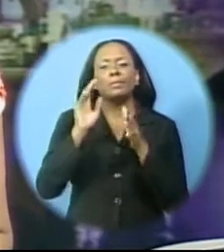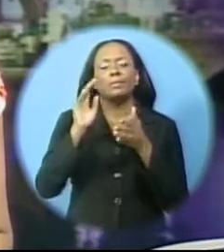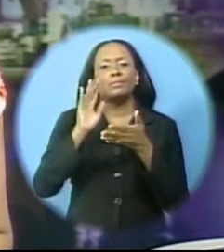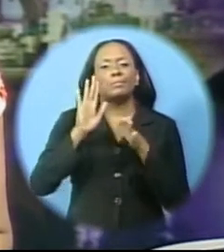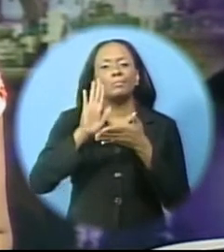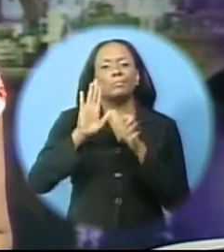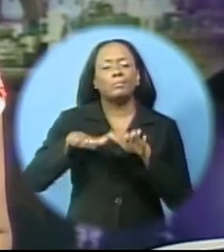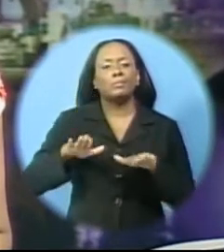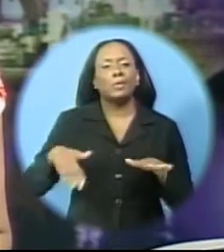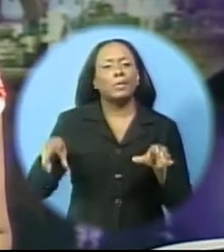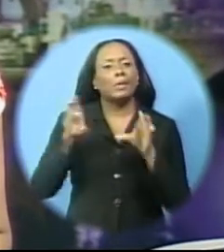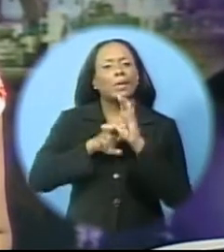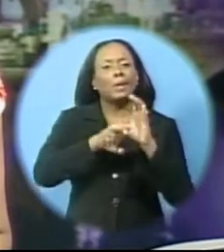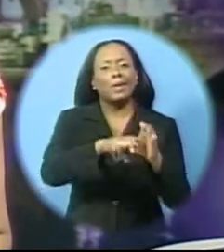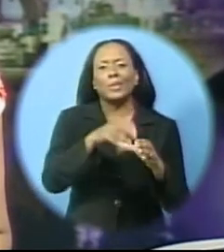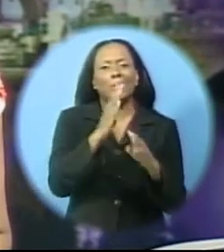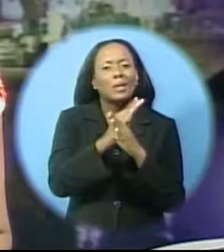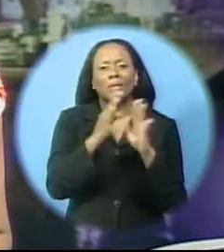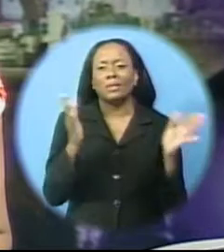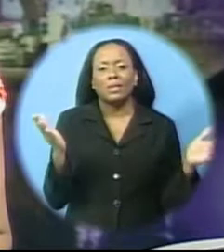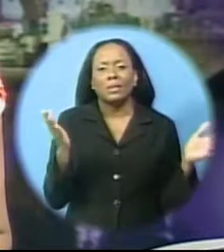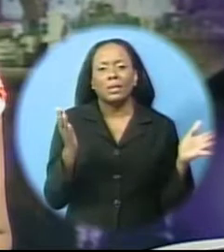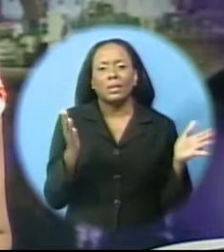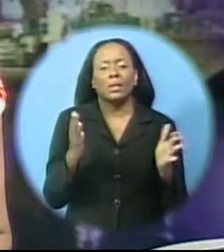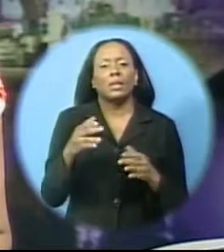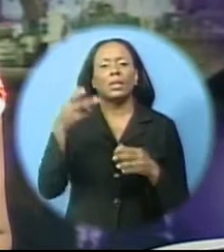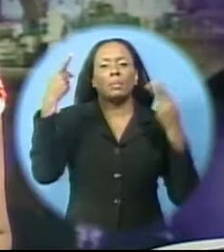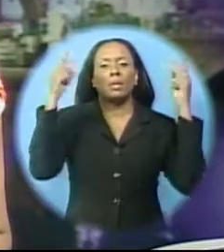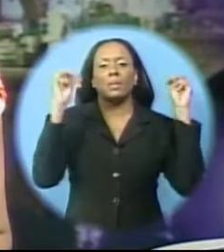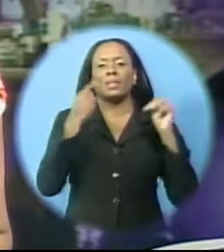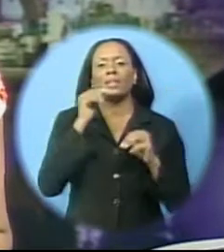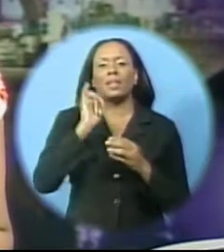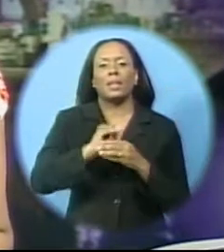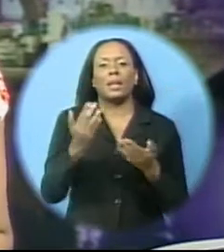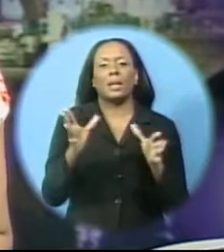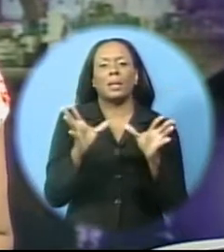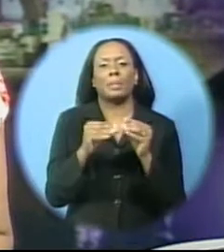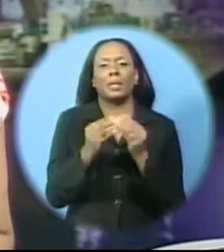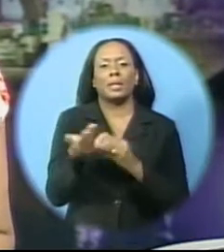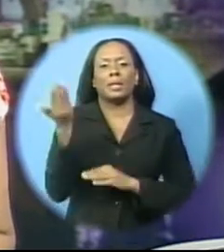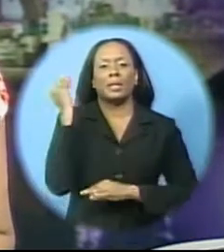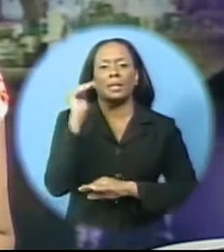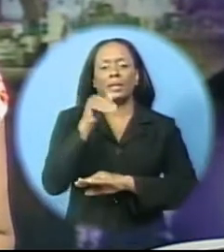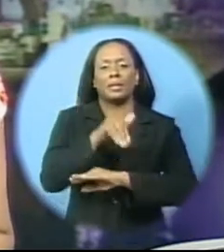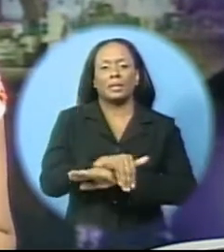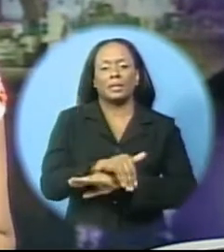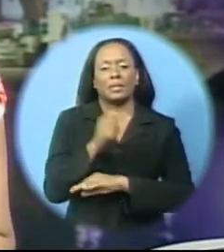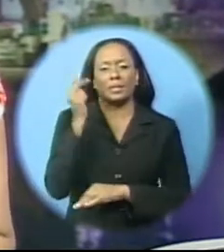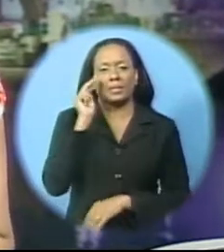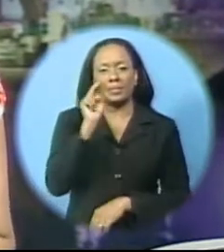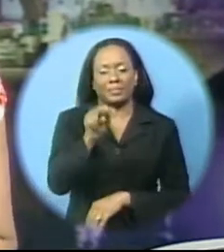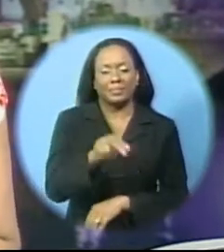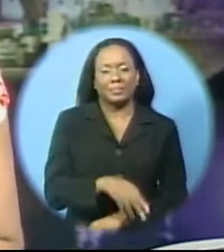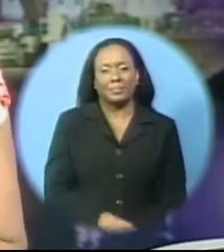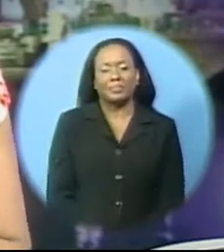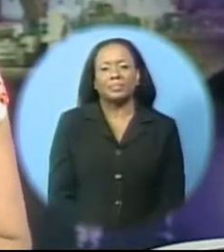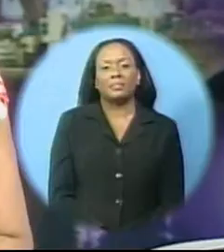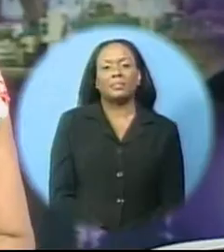policy. This from Prime Minister Frundell Stewart at a St. Michael's South branch meeting last night. Lisa Broom tells us